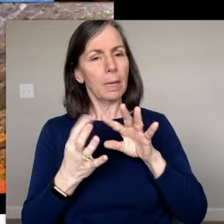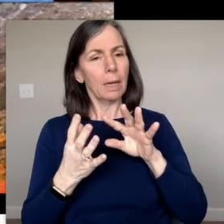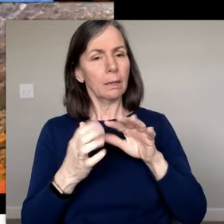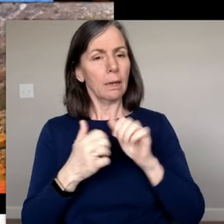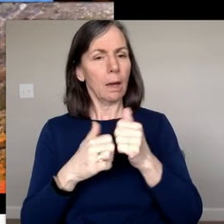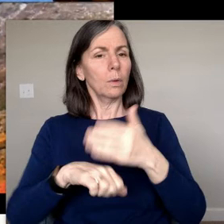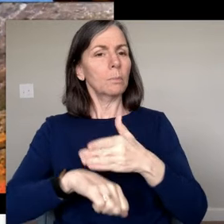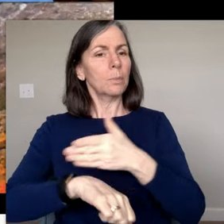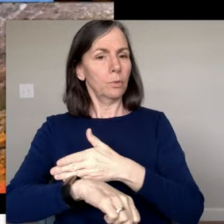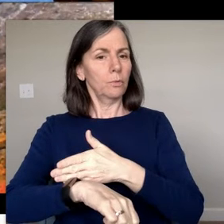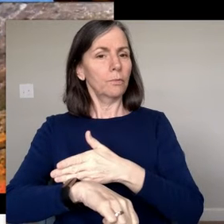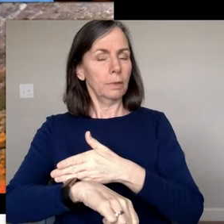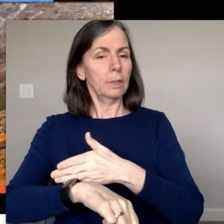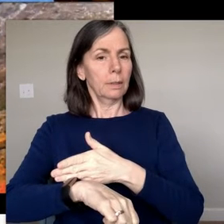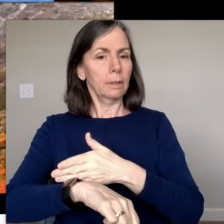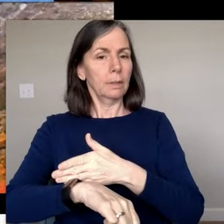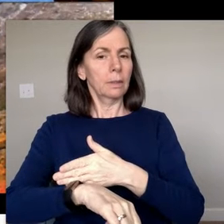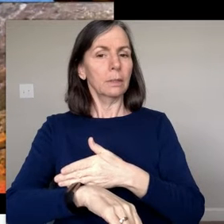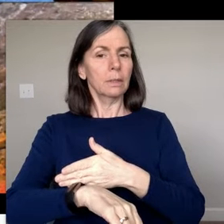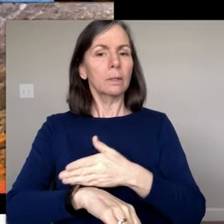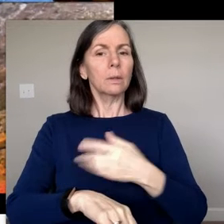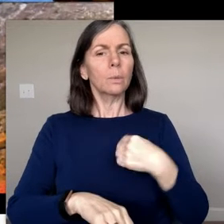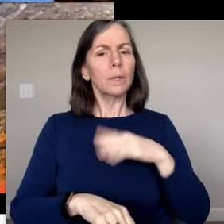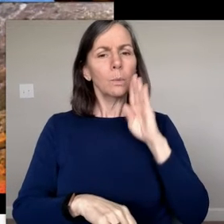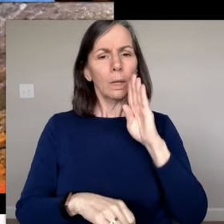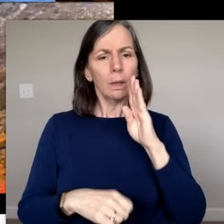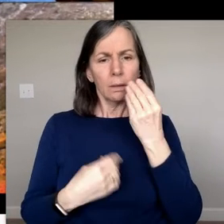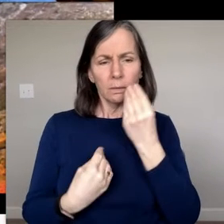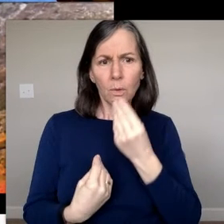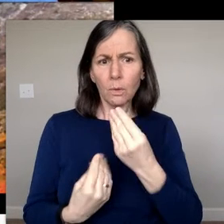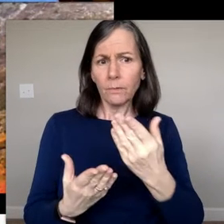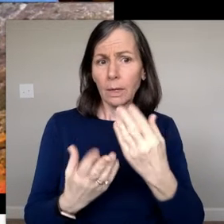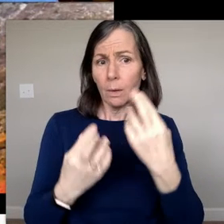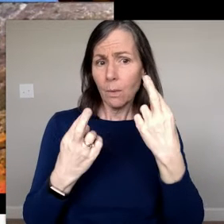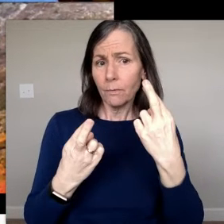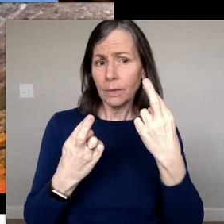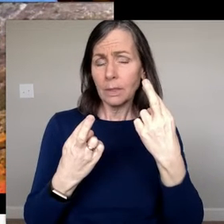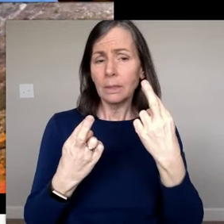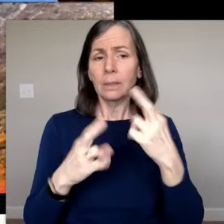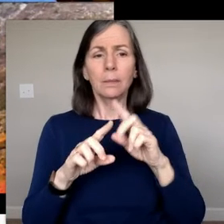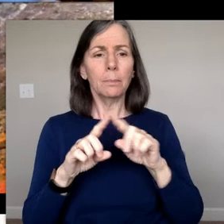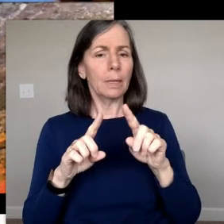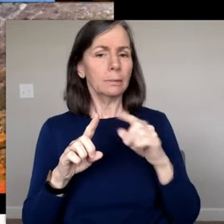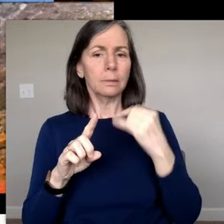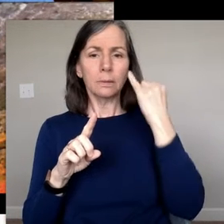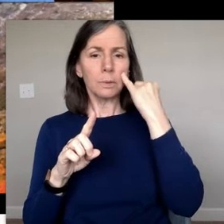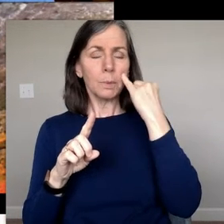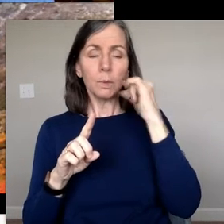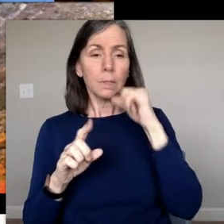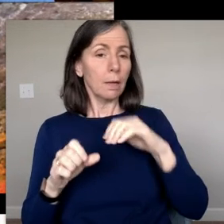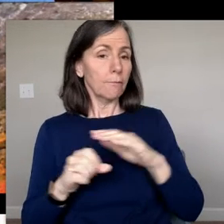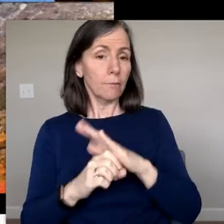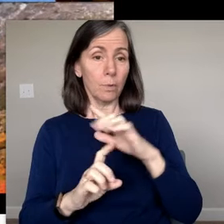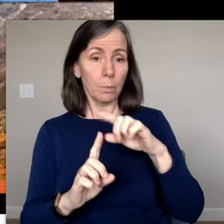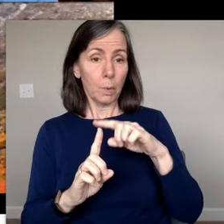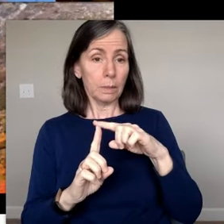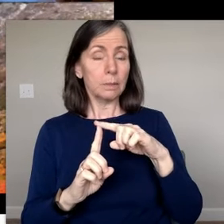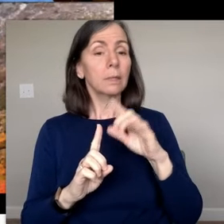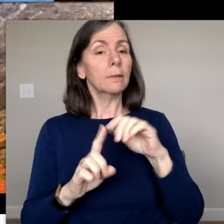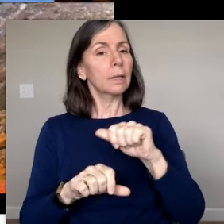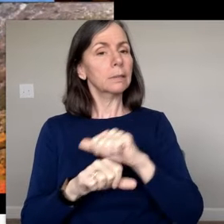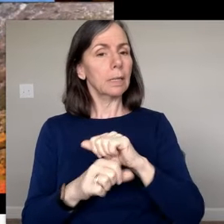hoping that it's notifying you guys that, but if you do not get full points on an assignment, I would click on that assignment so it